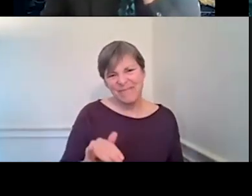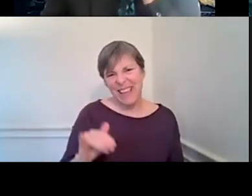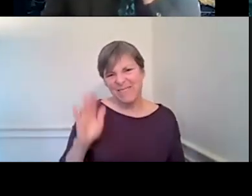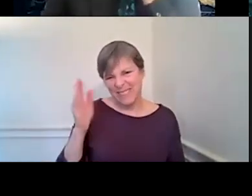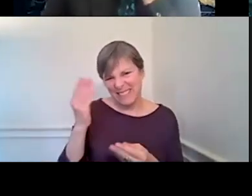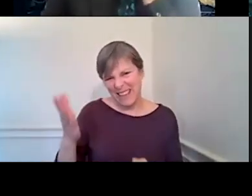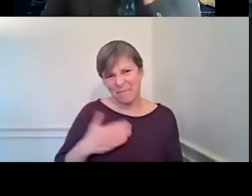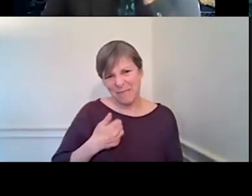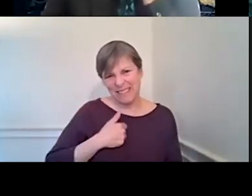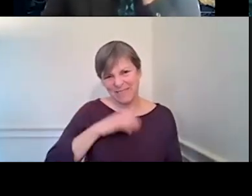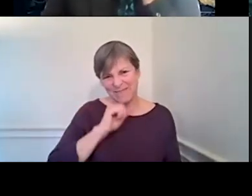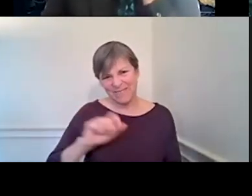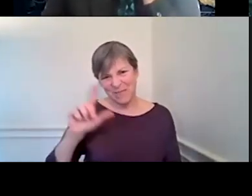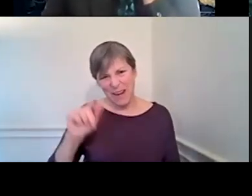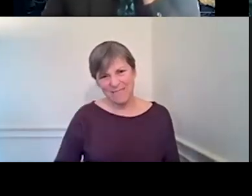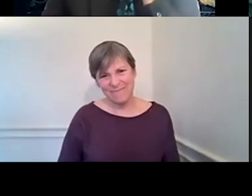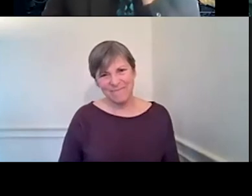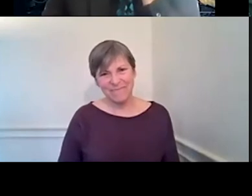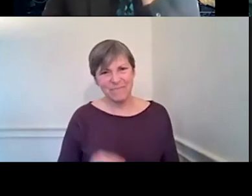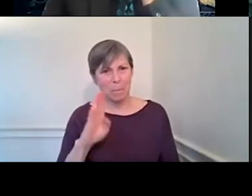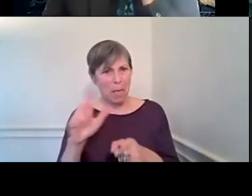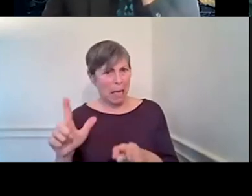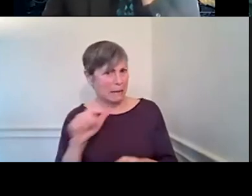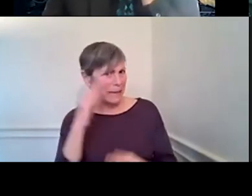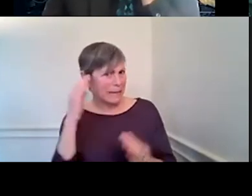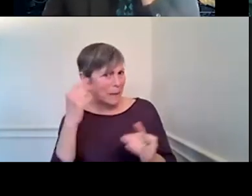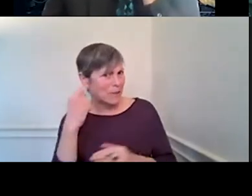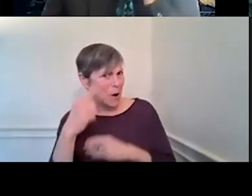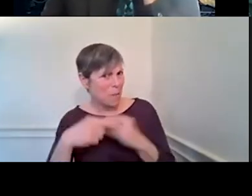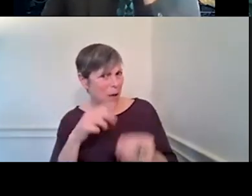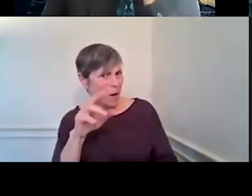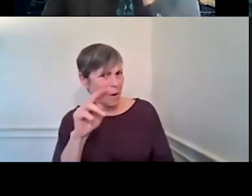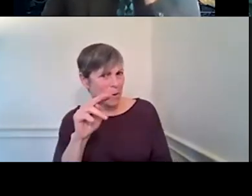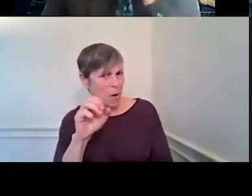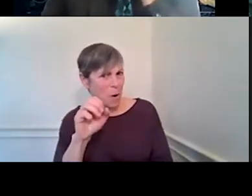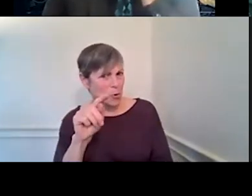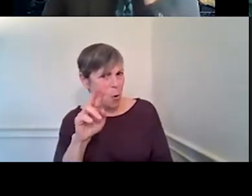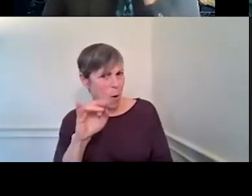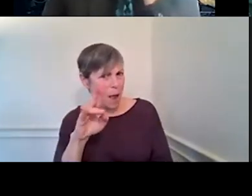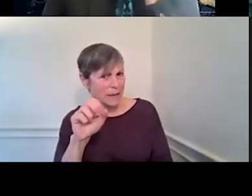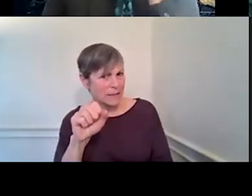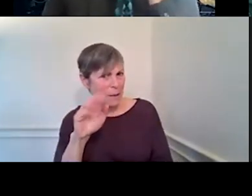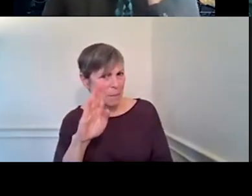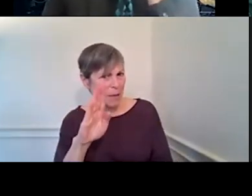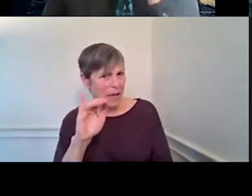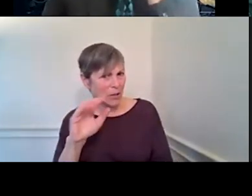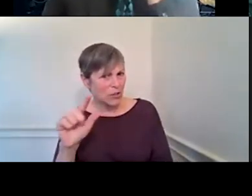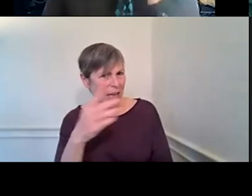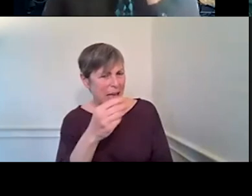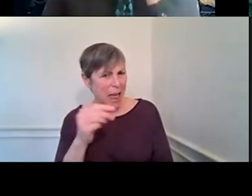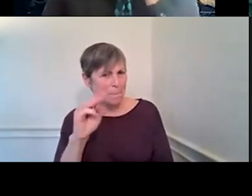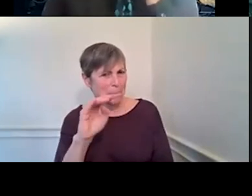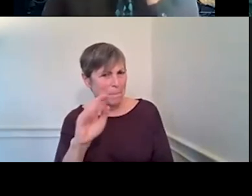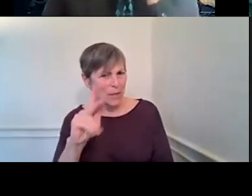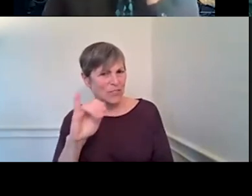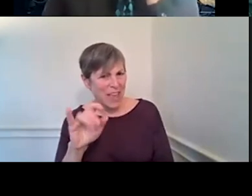Wonderful. I really didn't expect to hear about Notorious B.I.G. and Mick Jagger. So right, exactly. And I want to mention also,